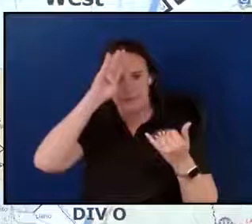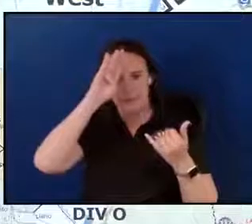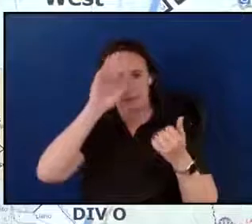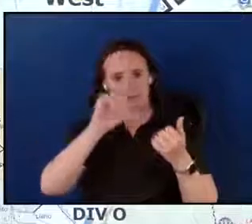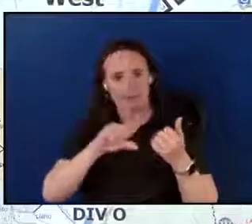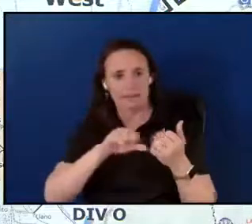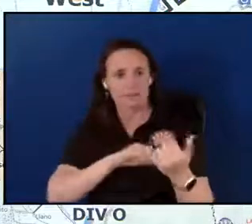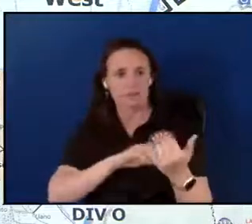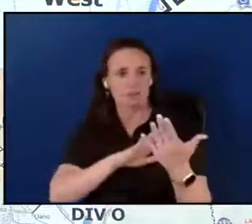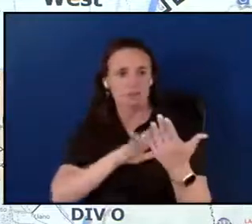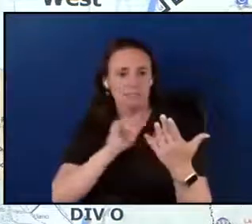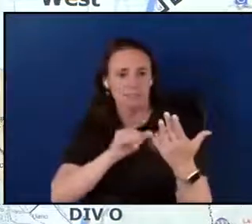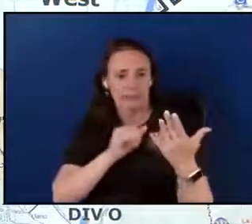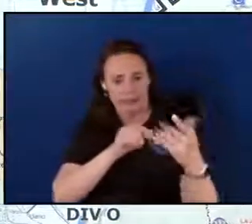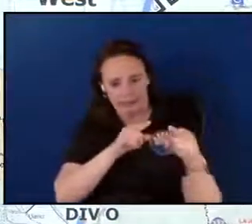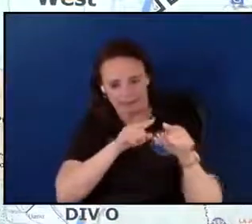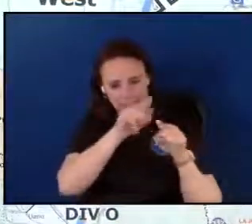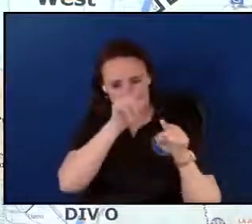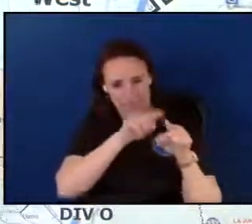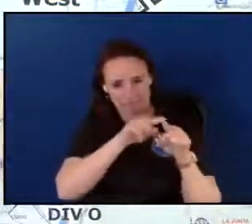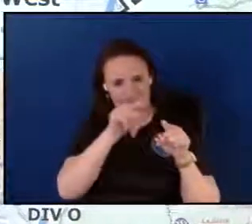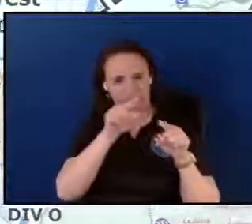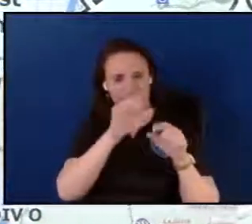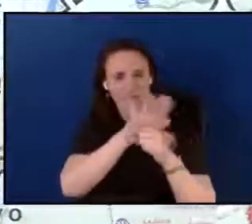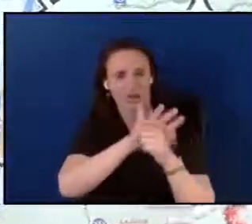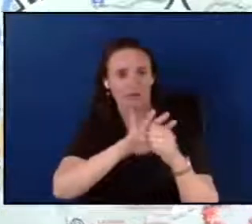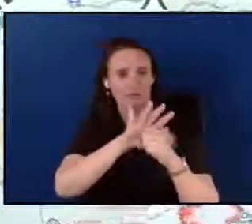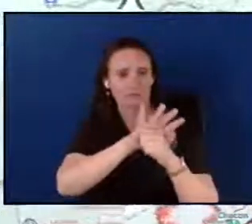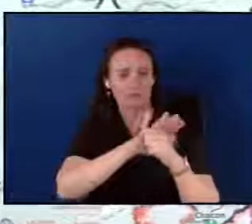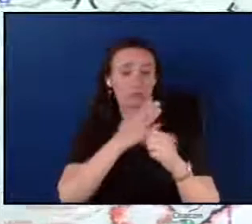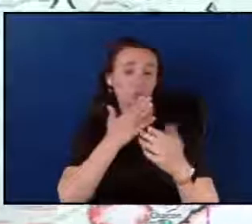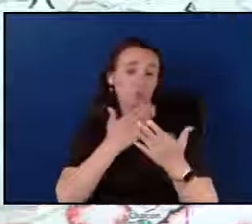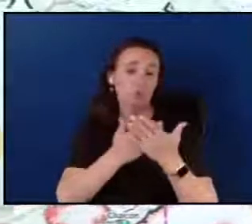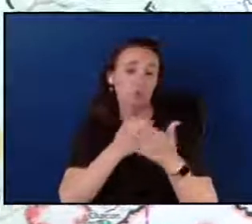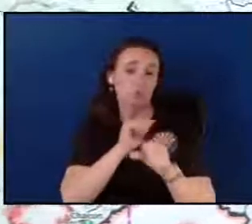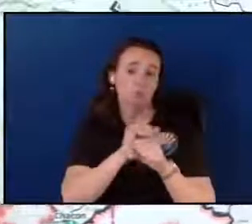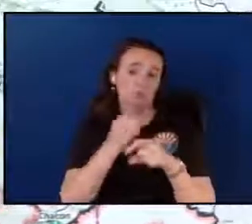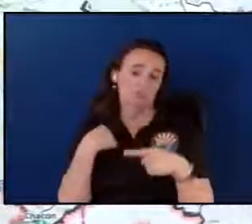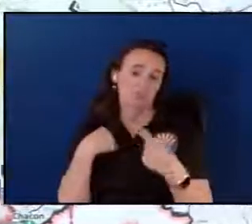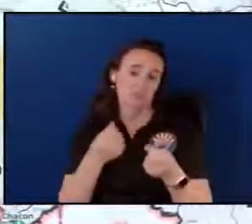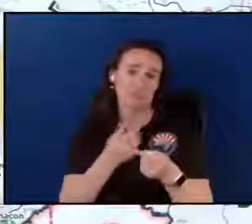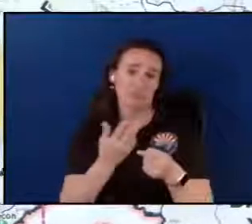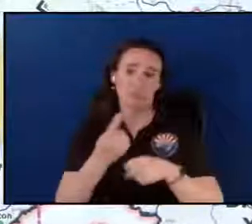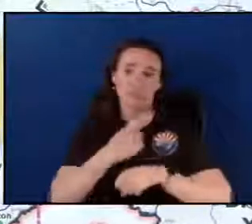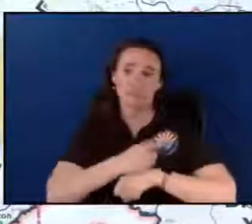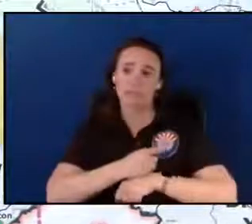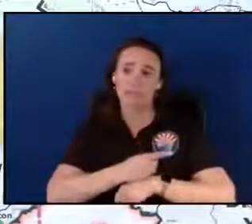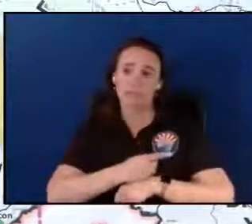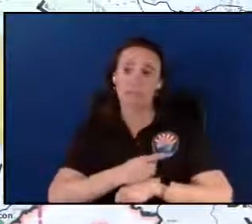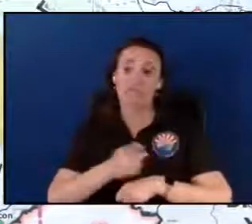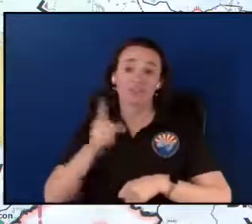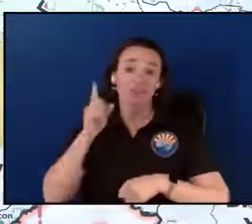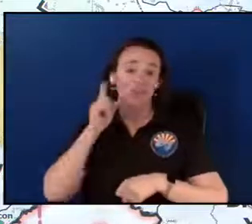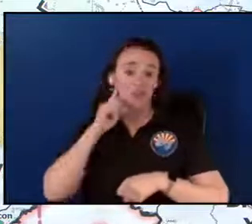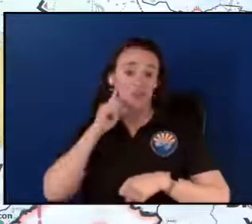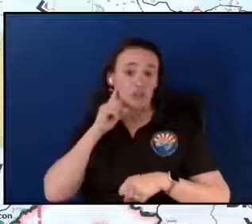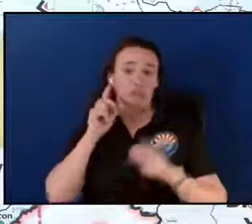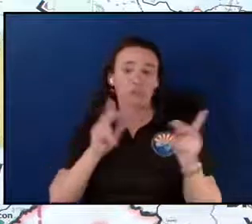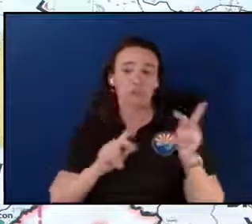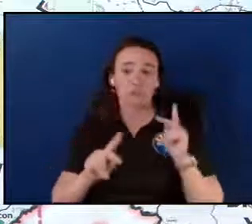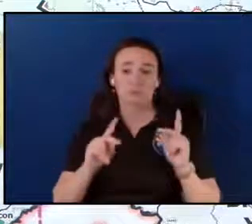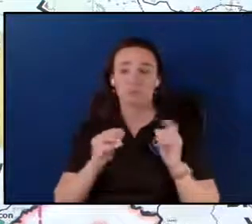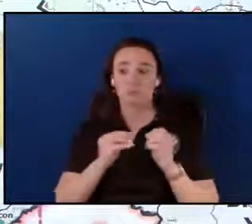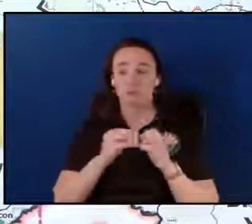here. A lot of good work has happened over the last few days. You've heard everyone much smarter than me say that as